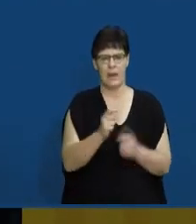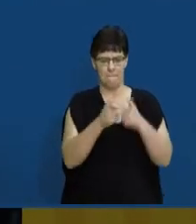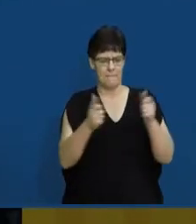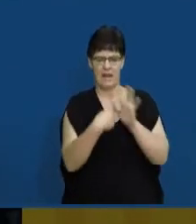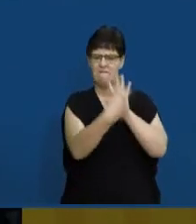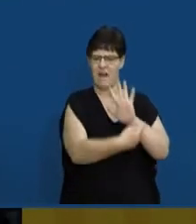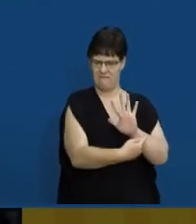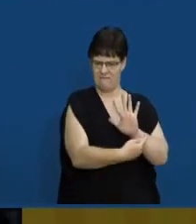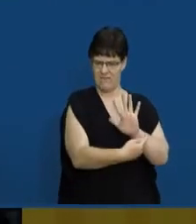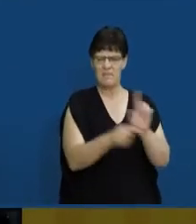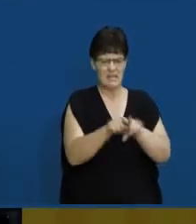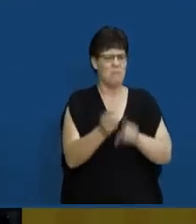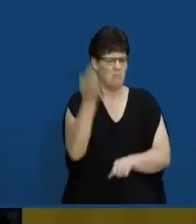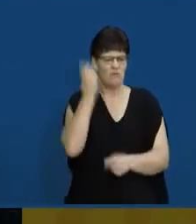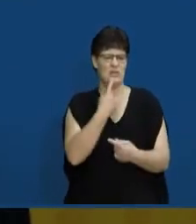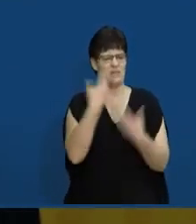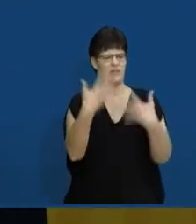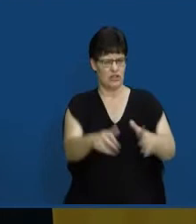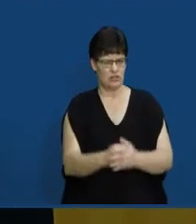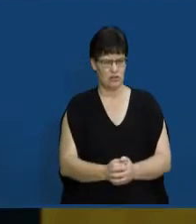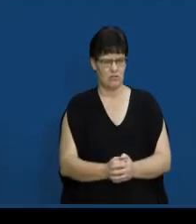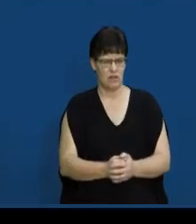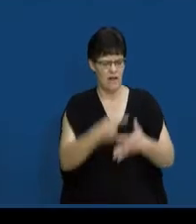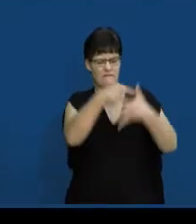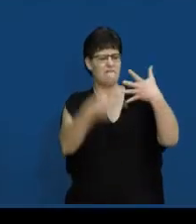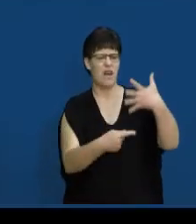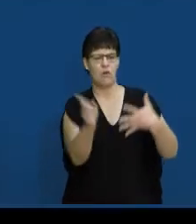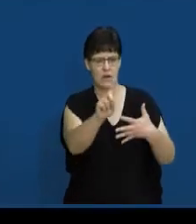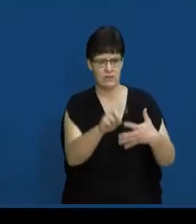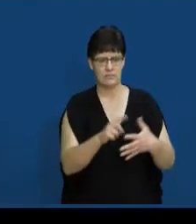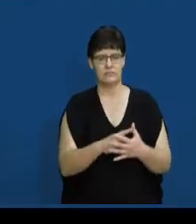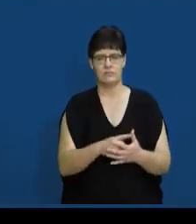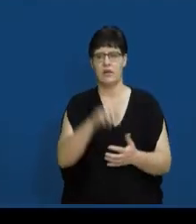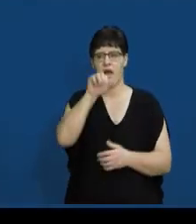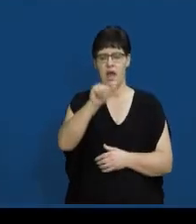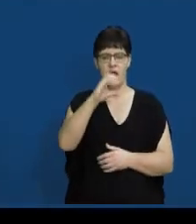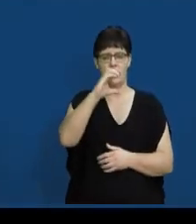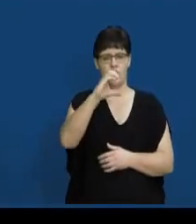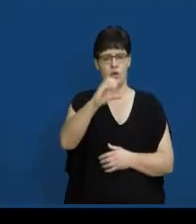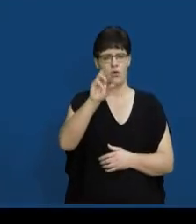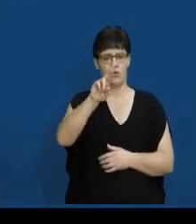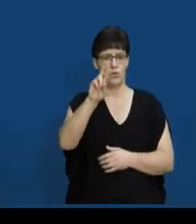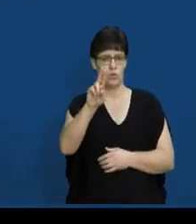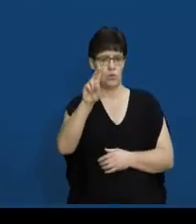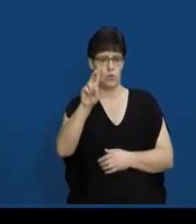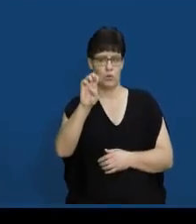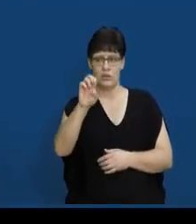like I alluded to early on. Here we're talking about your accrued income,